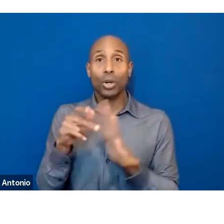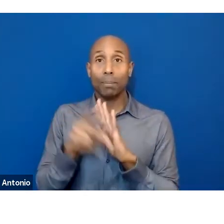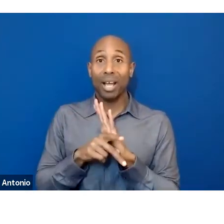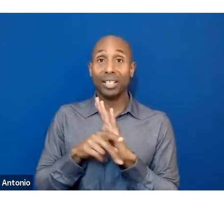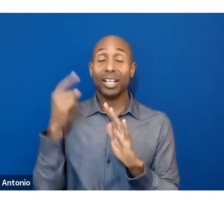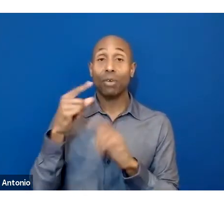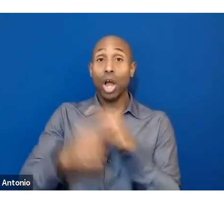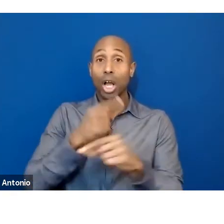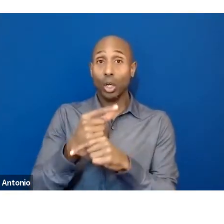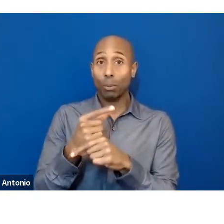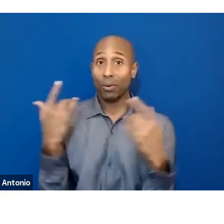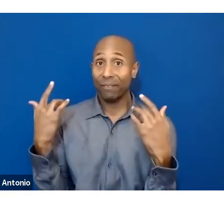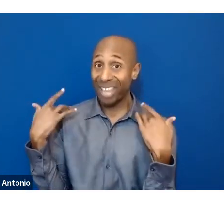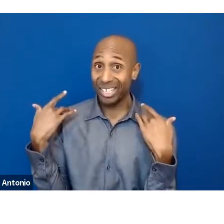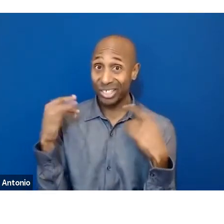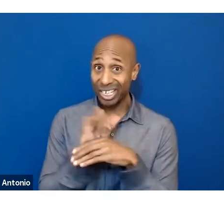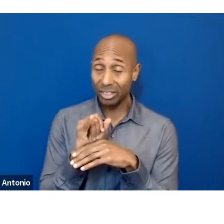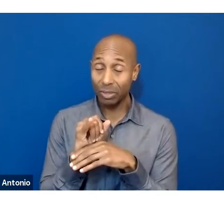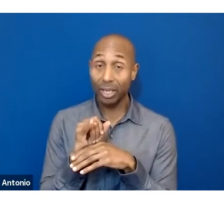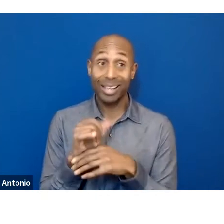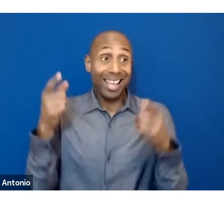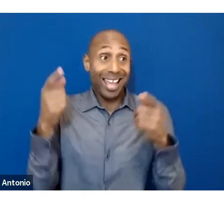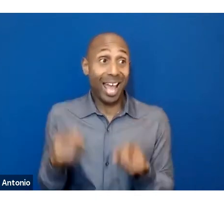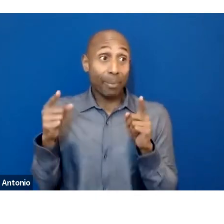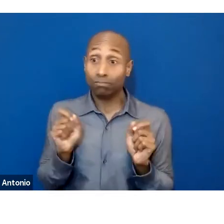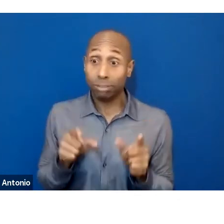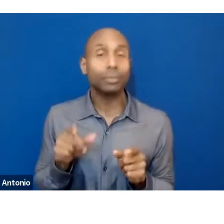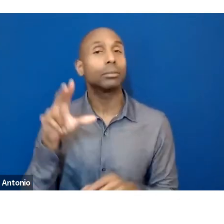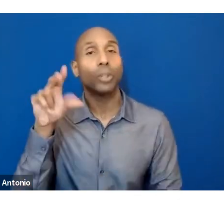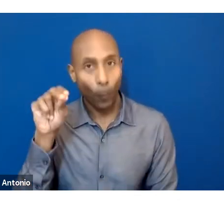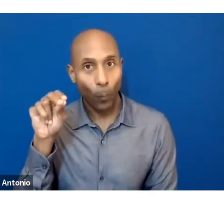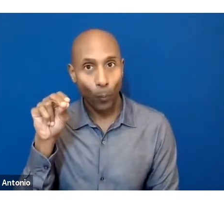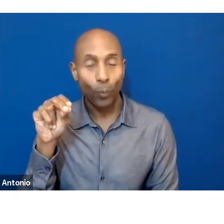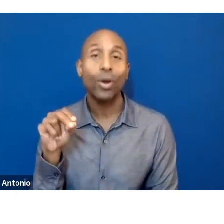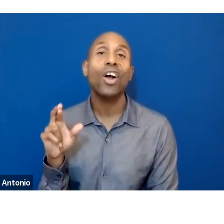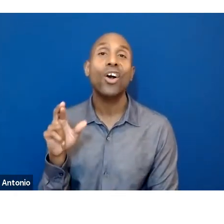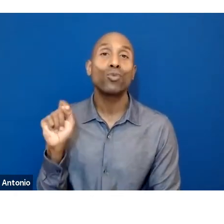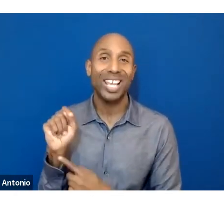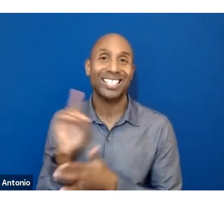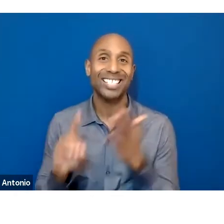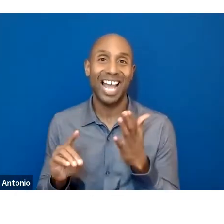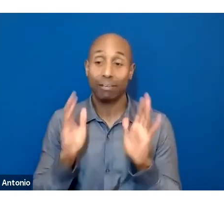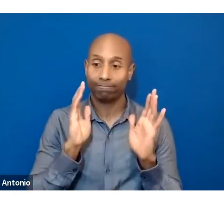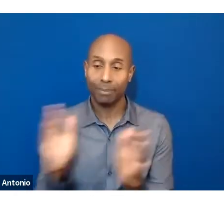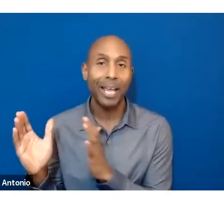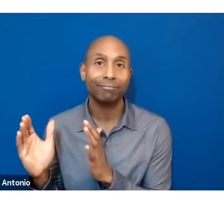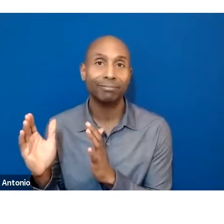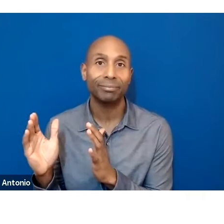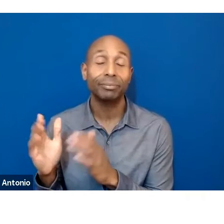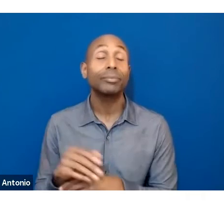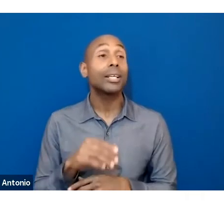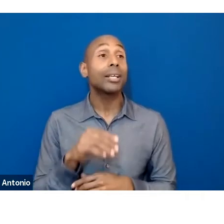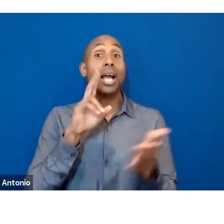but actually constituted by the racist design of these laws, the asymmetrical contracts, and so